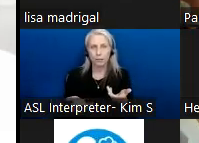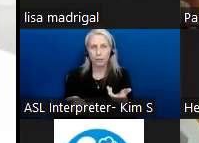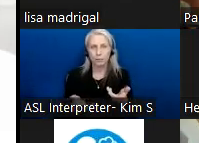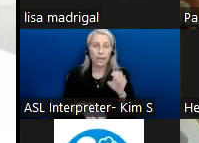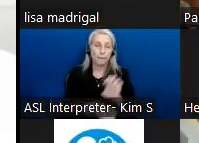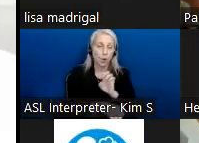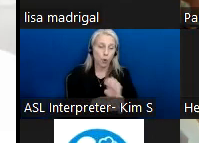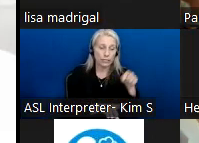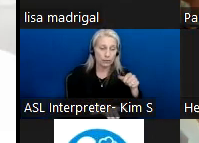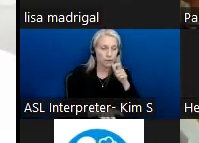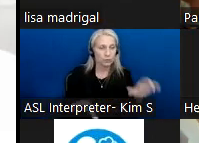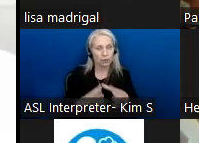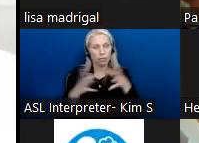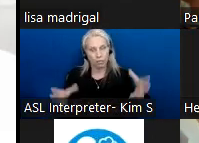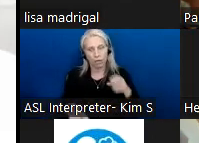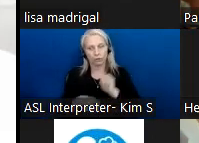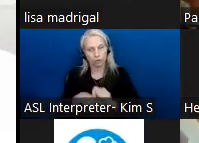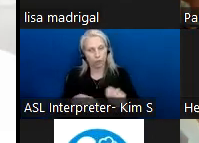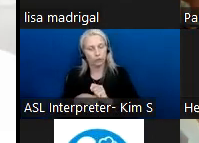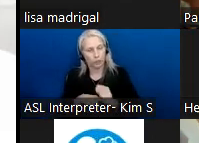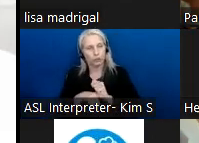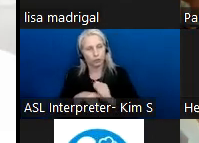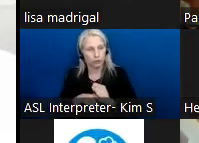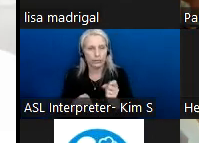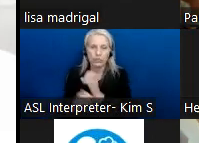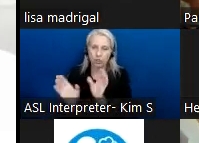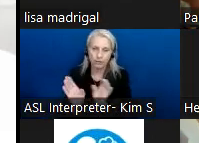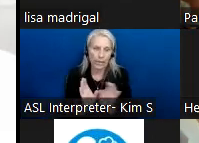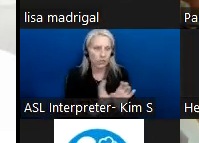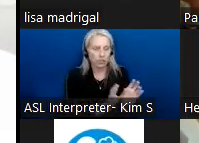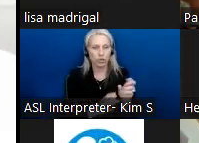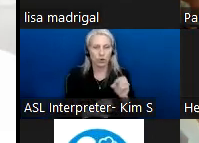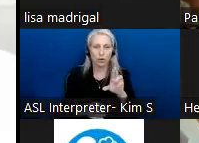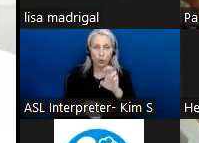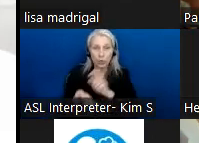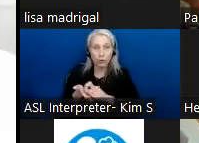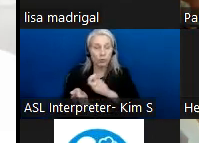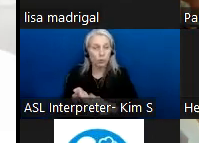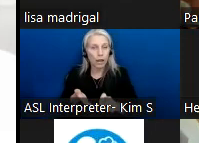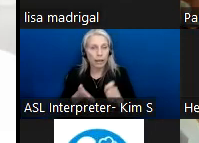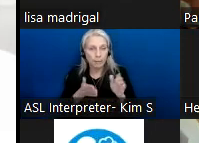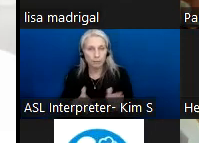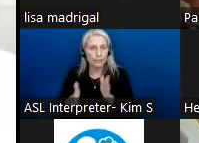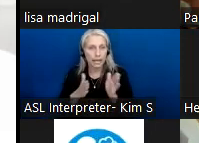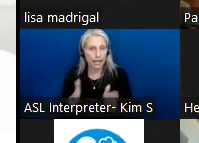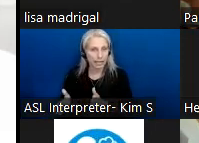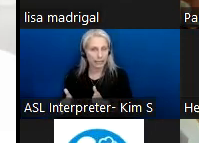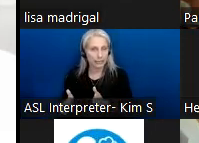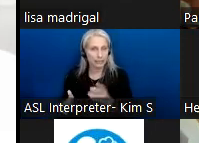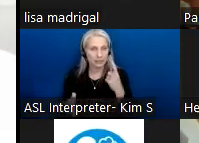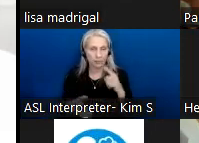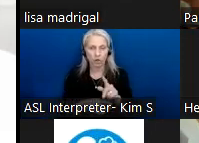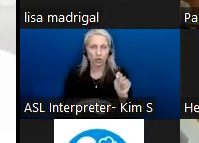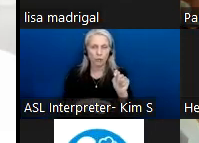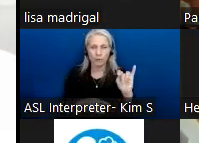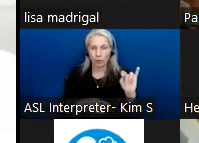employees that have to do tons of training or get a certification or rewrite plans, create trauma-informed care